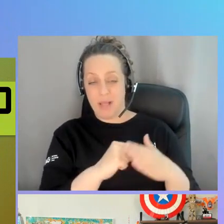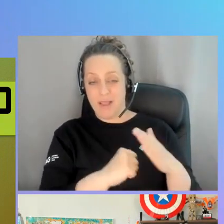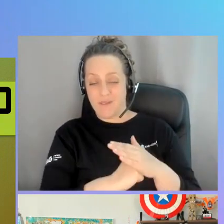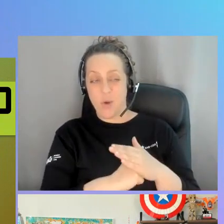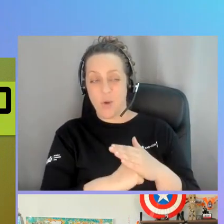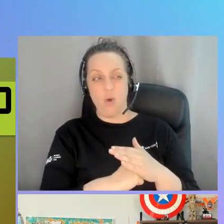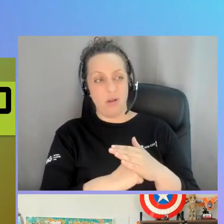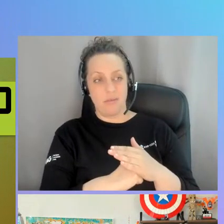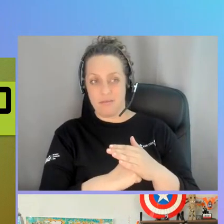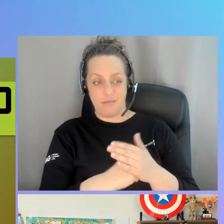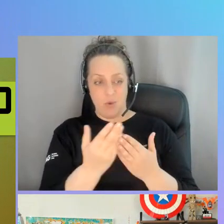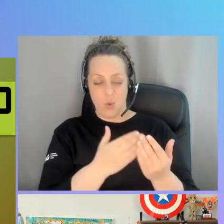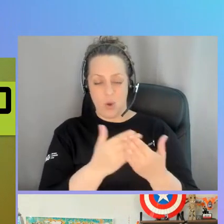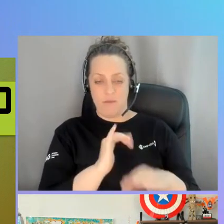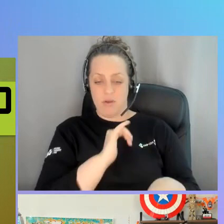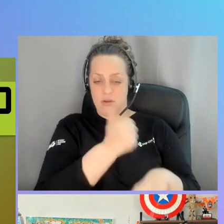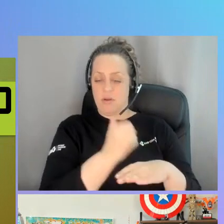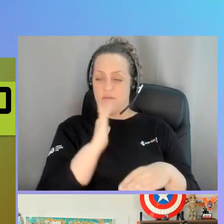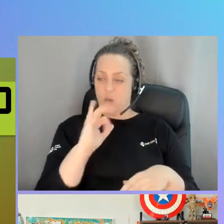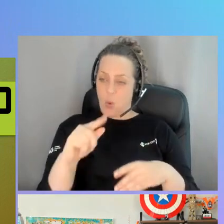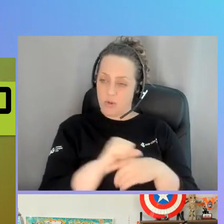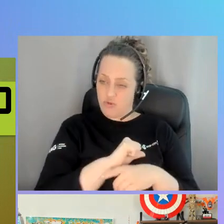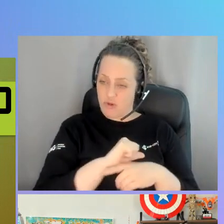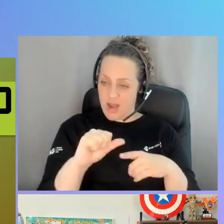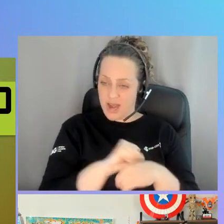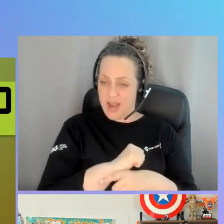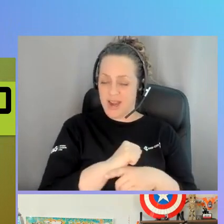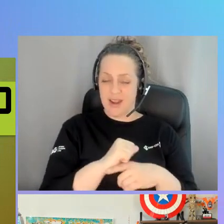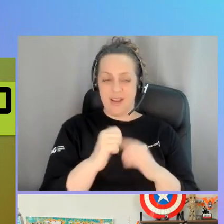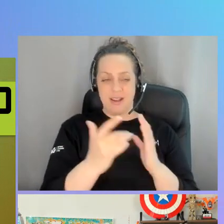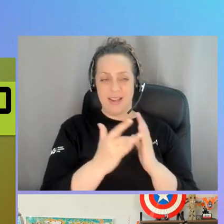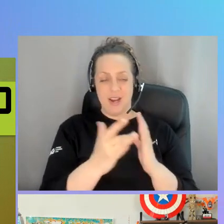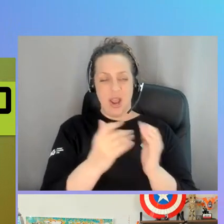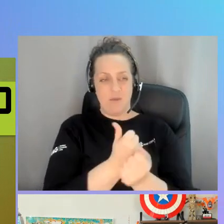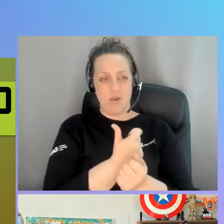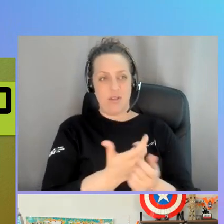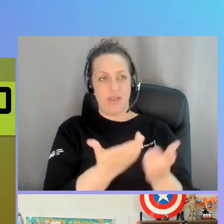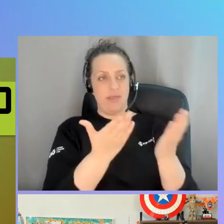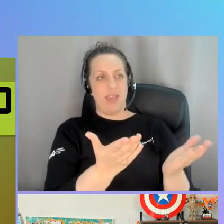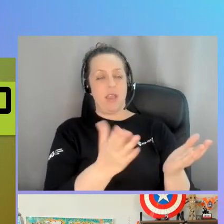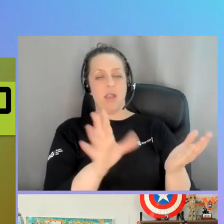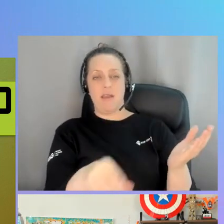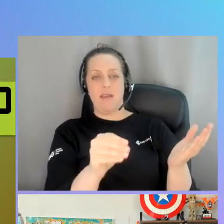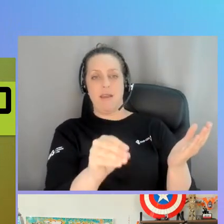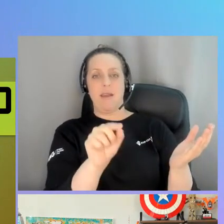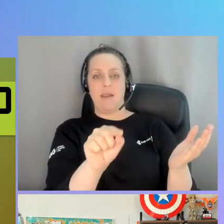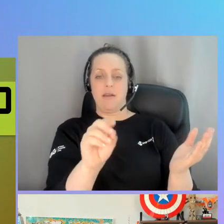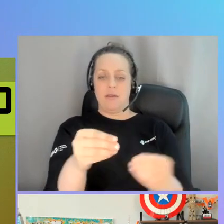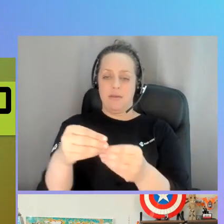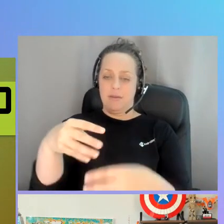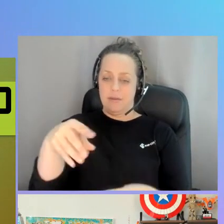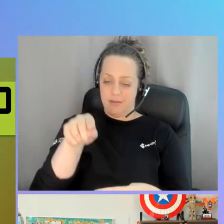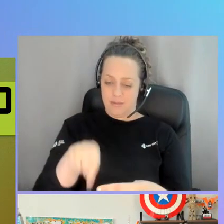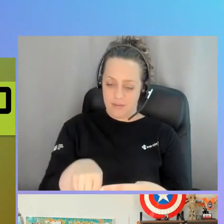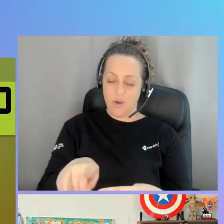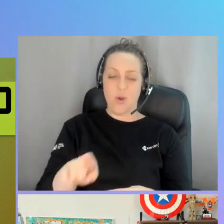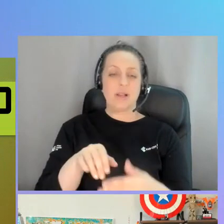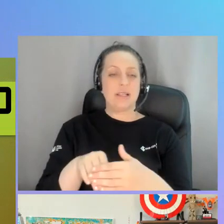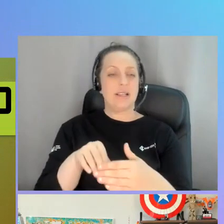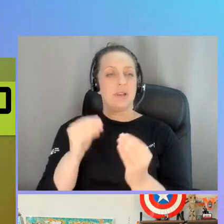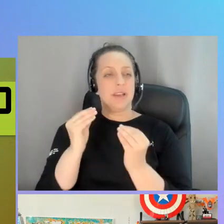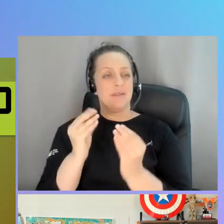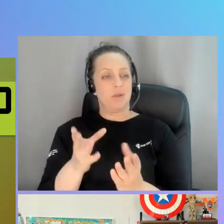you may take to take corporate training or just learning in general, looking at opportunities to bring your